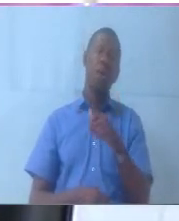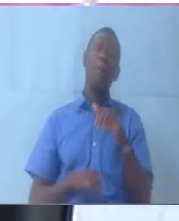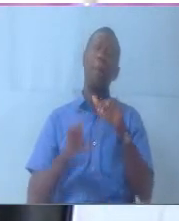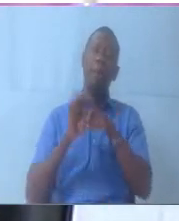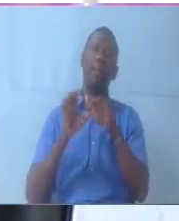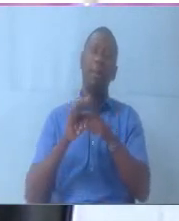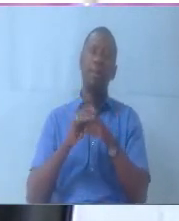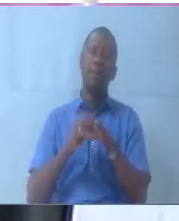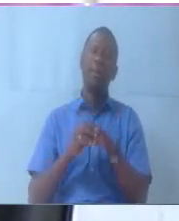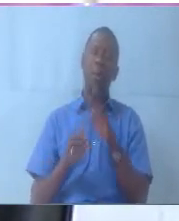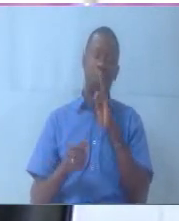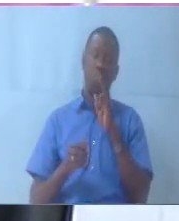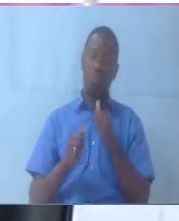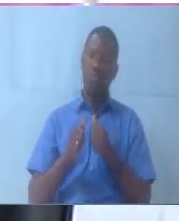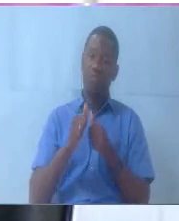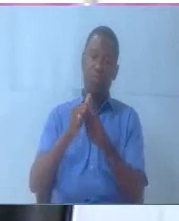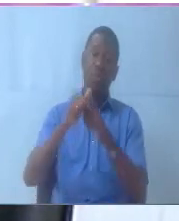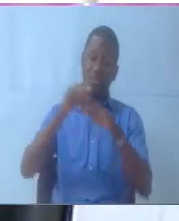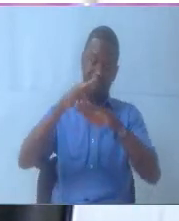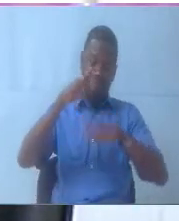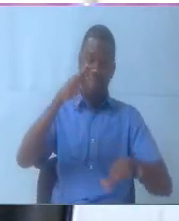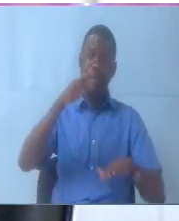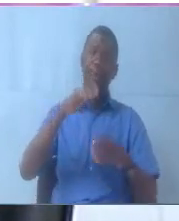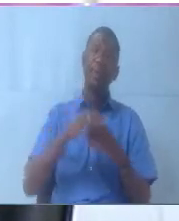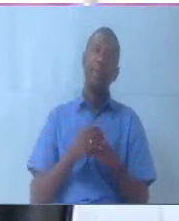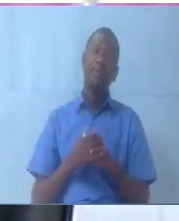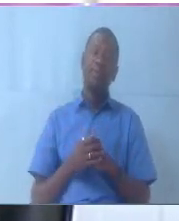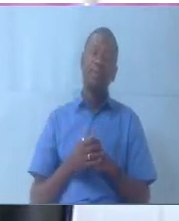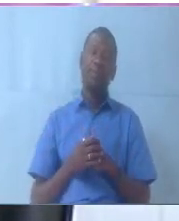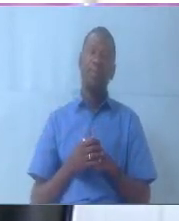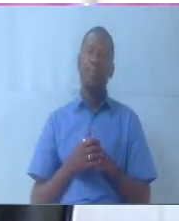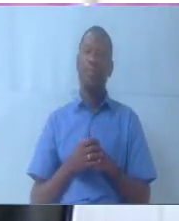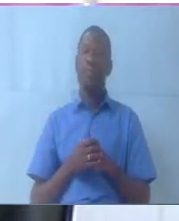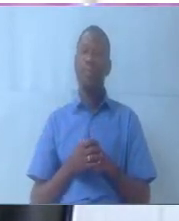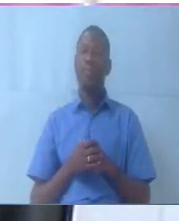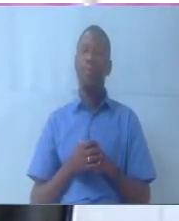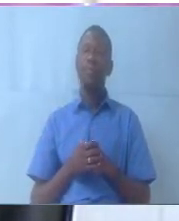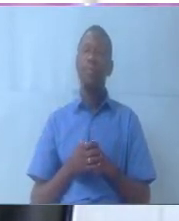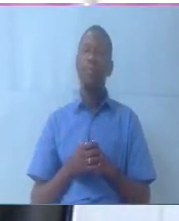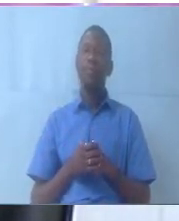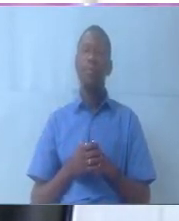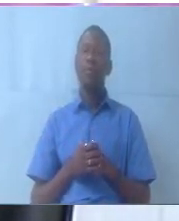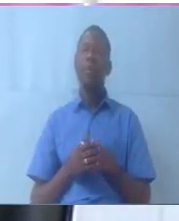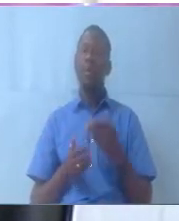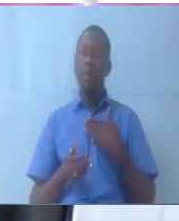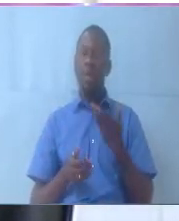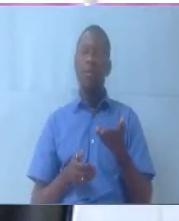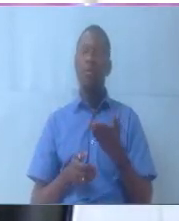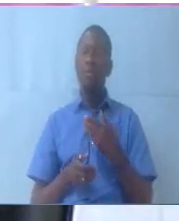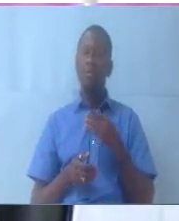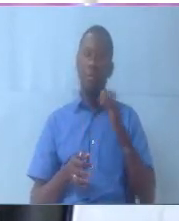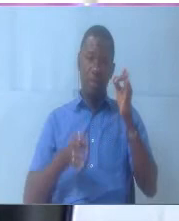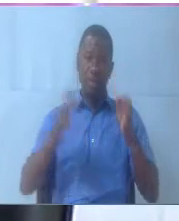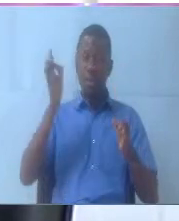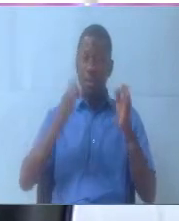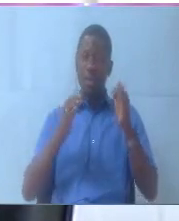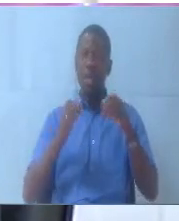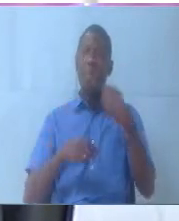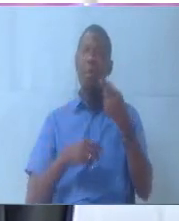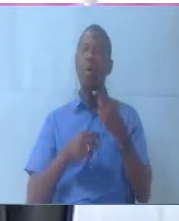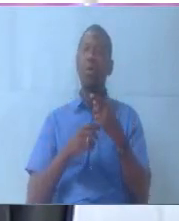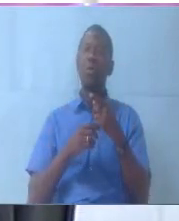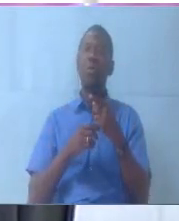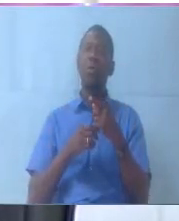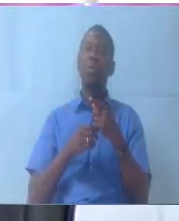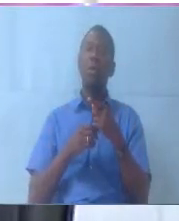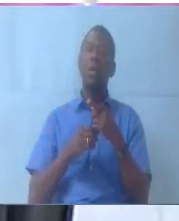la mulu anolang kolu meni alonka nibe dending kula. There was a case called the IGP and Muhyiddin